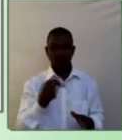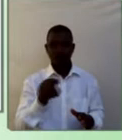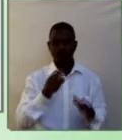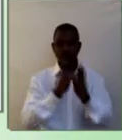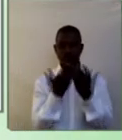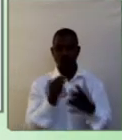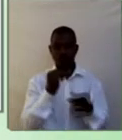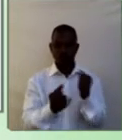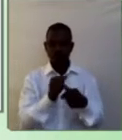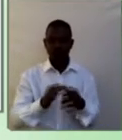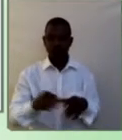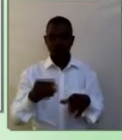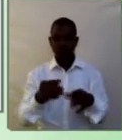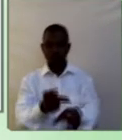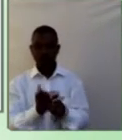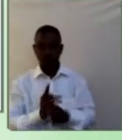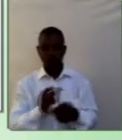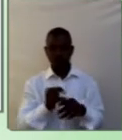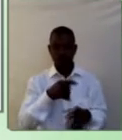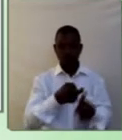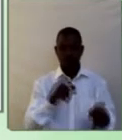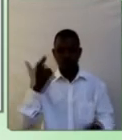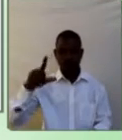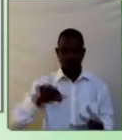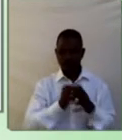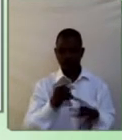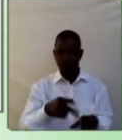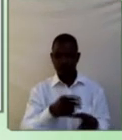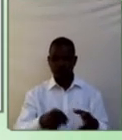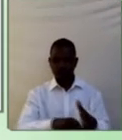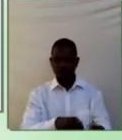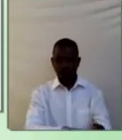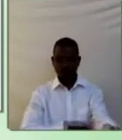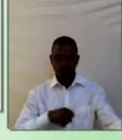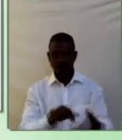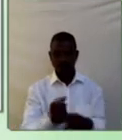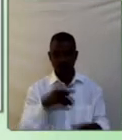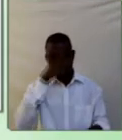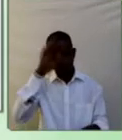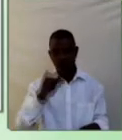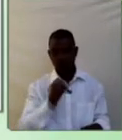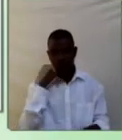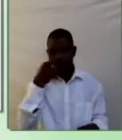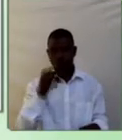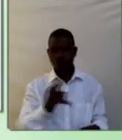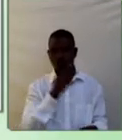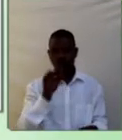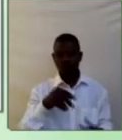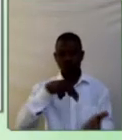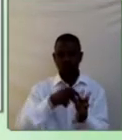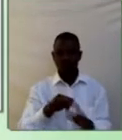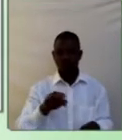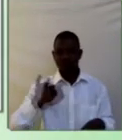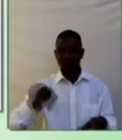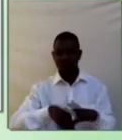which I borrowed from the library has been stolen. B. The man who is standing out